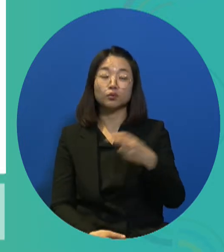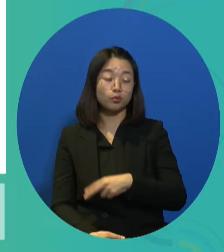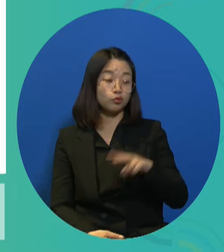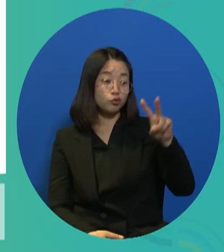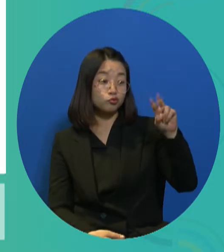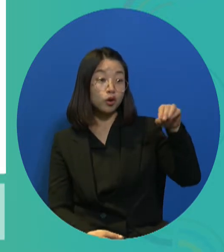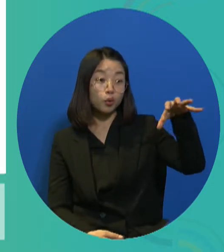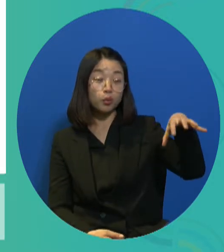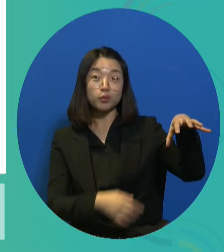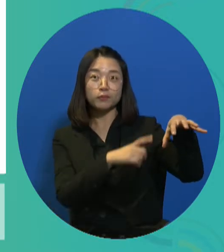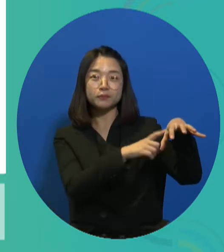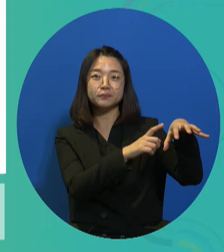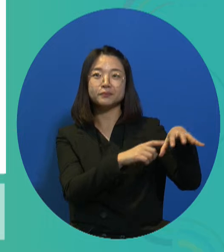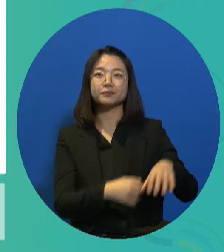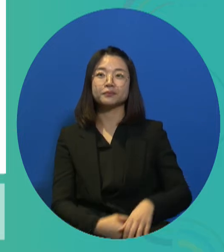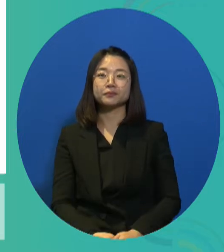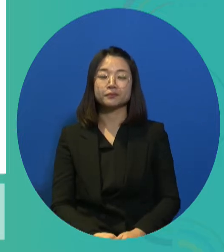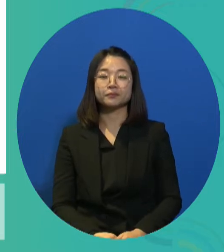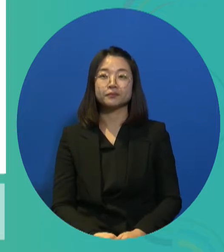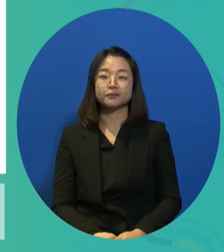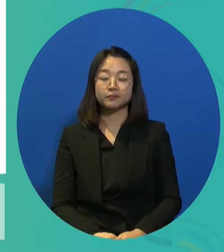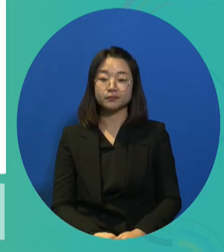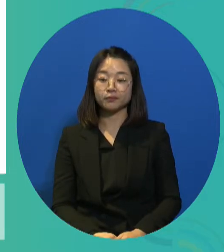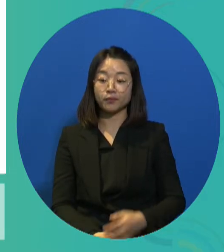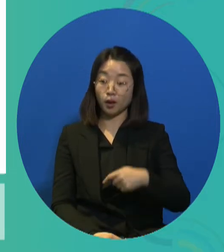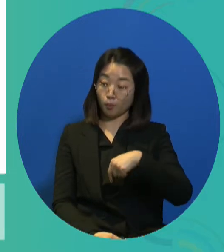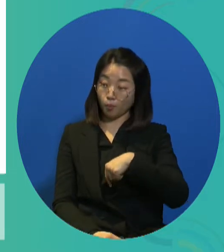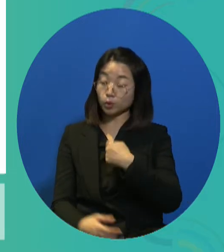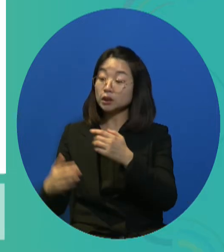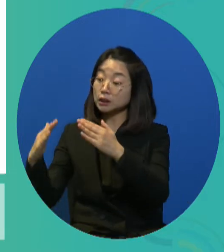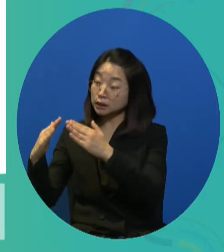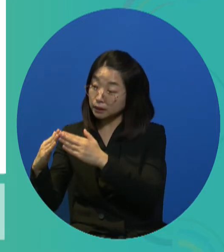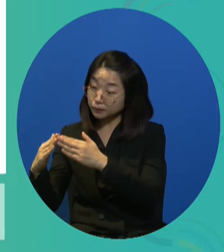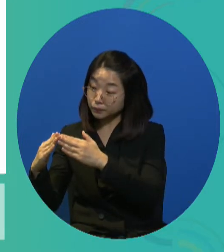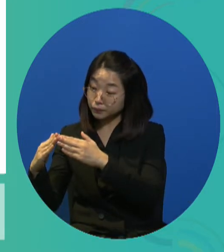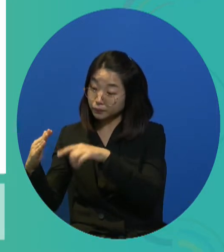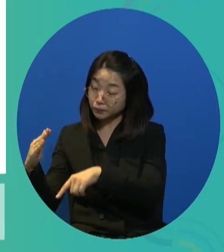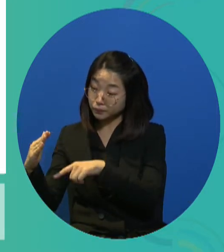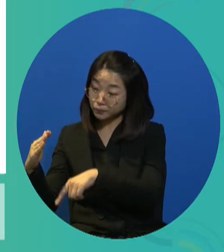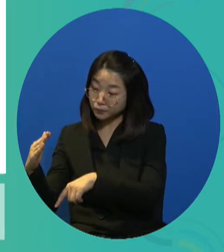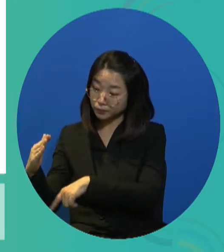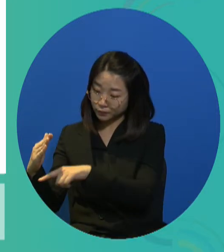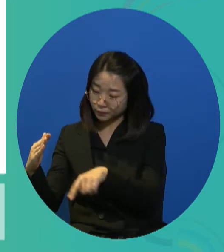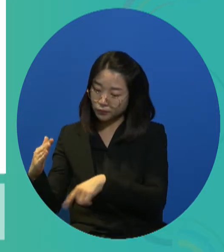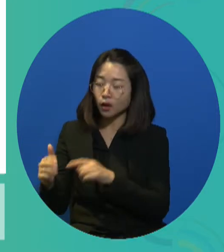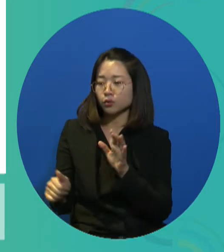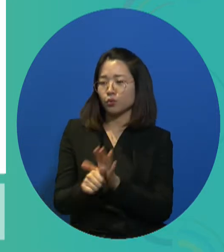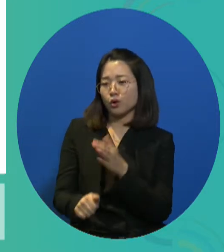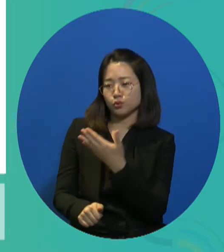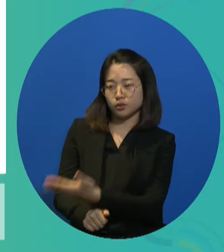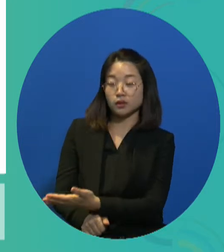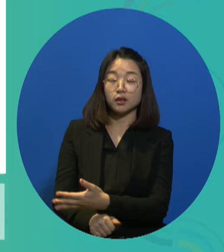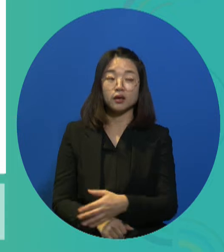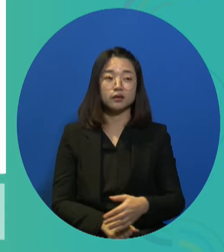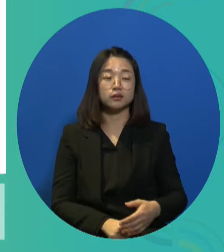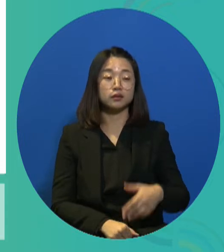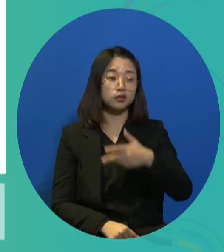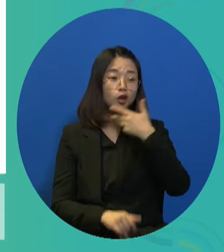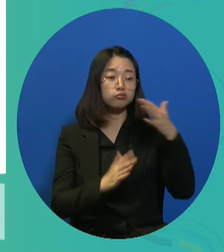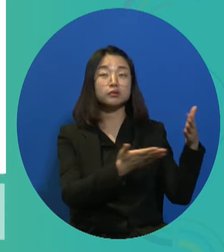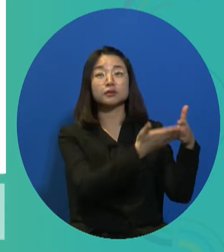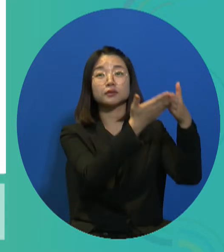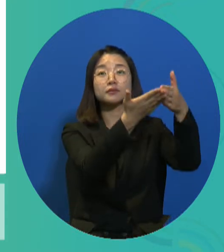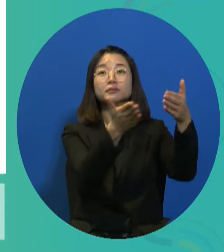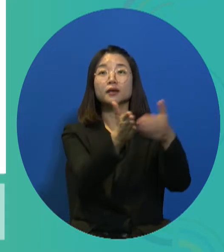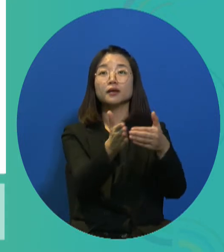in people's own homes, so that where a person's living arrangements takes on the characteristic of